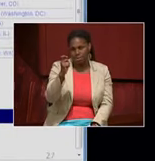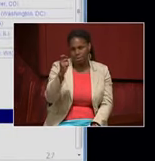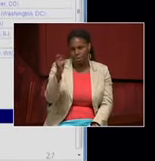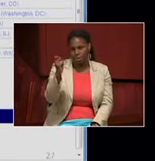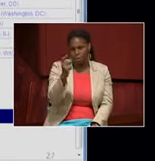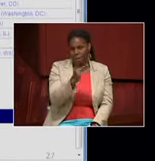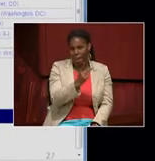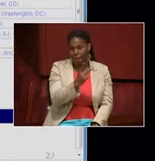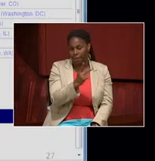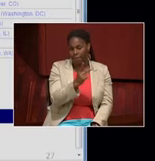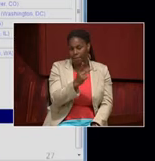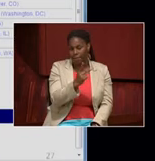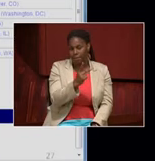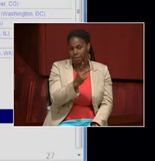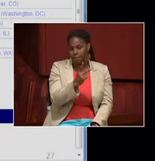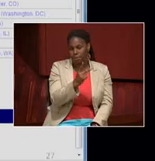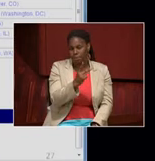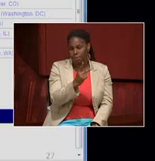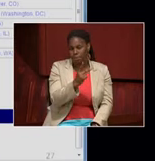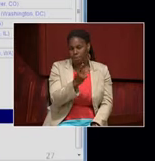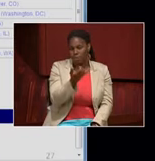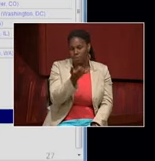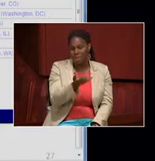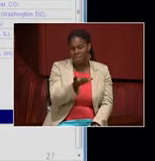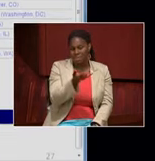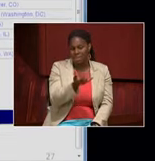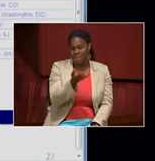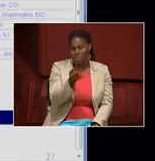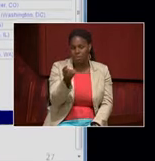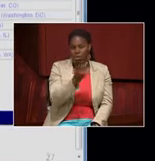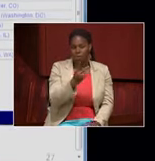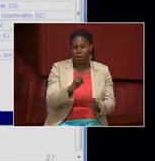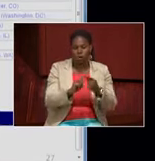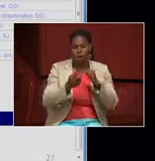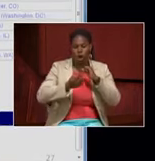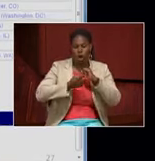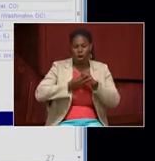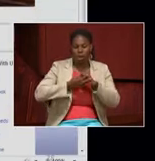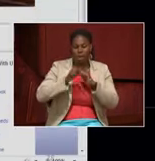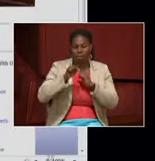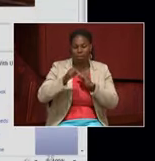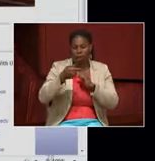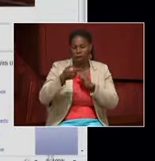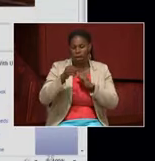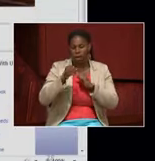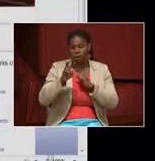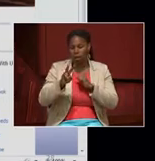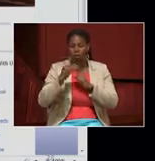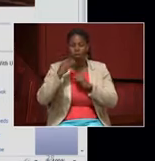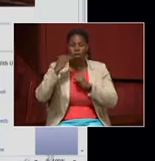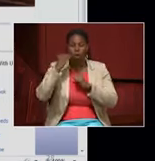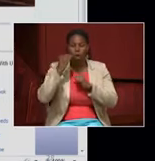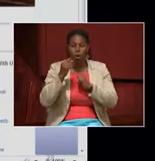back. And now we're going back to archives.gov, our homepage for the